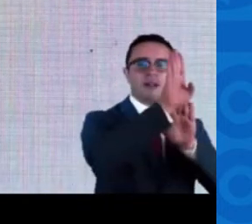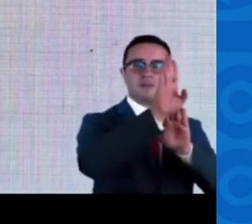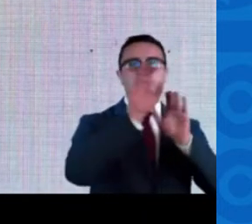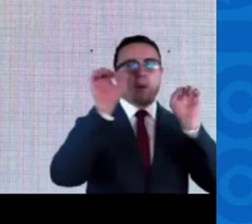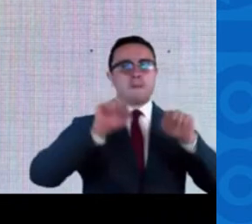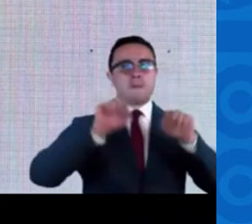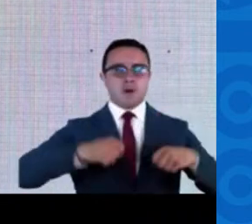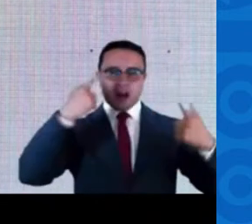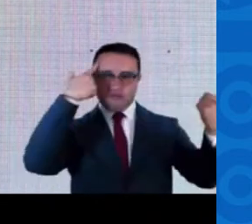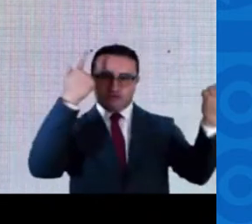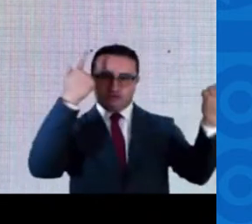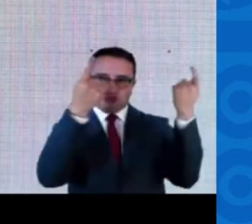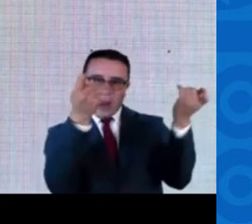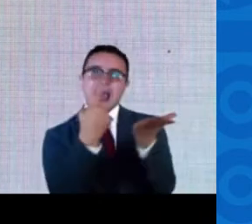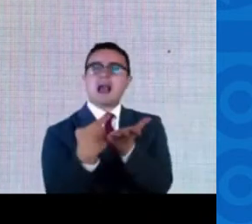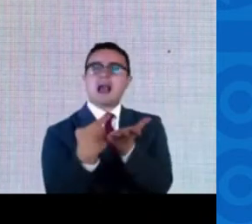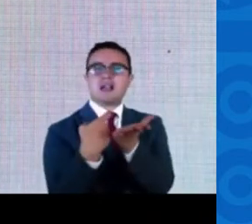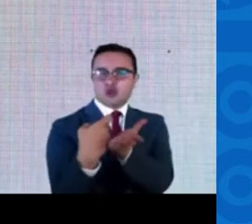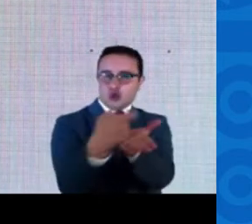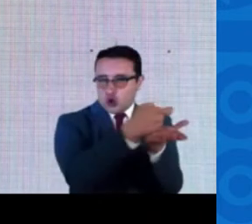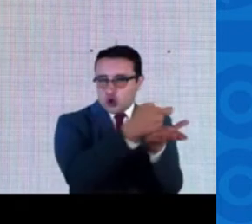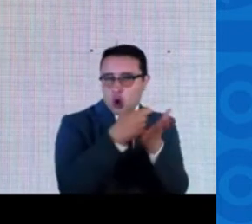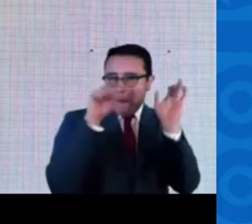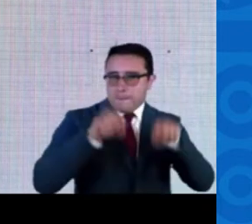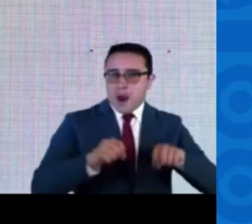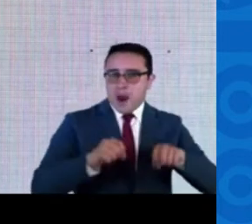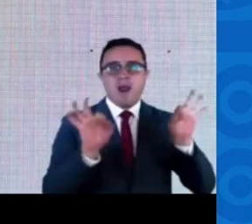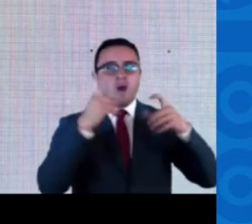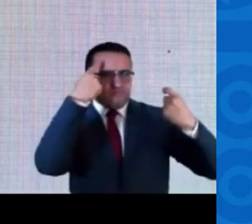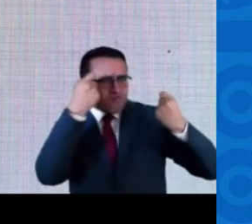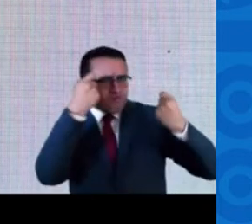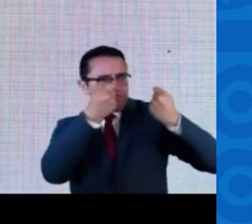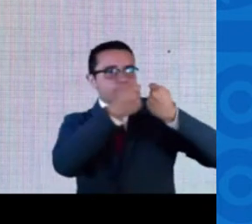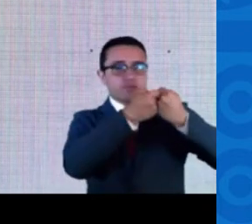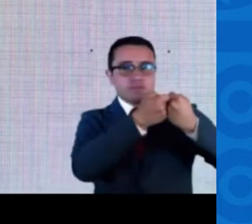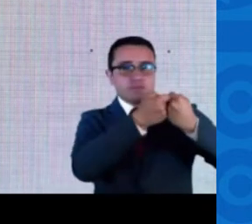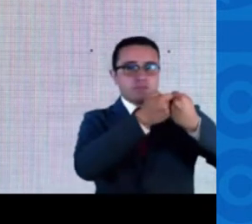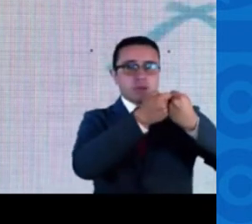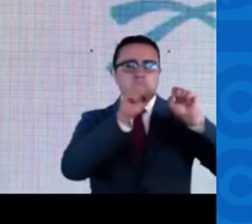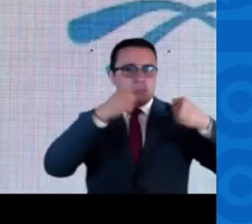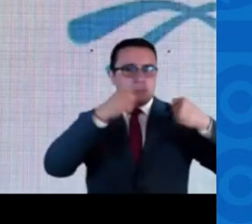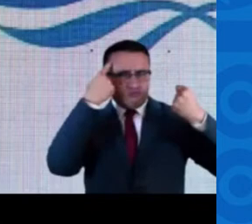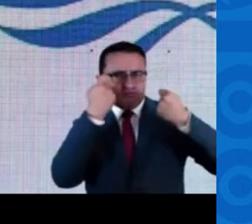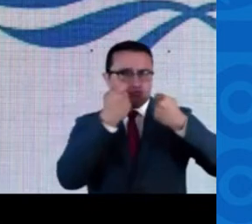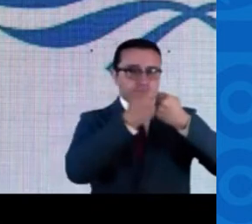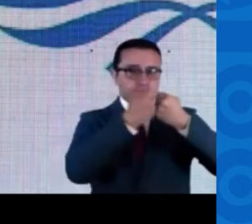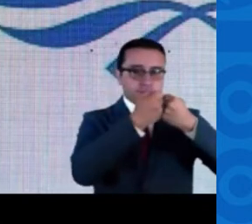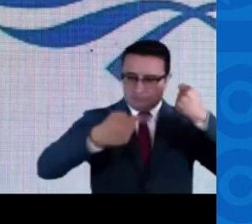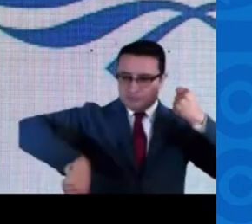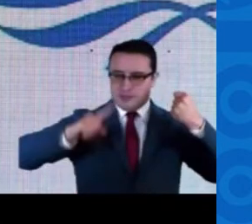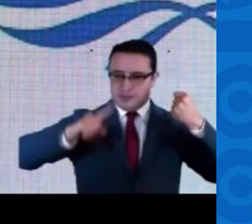right role in this initiative. They could be strategic partners or